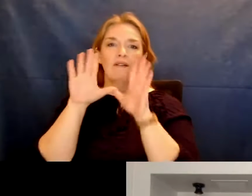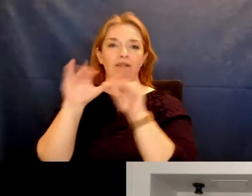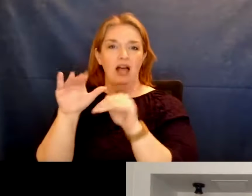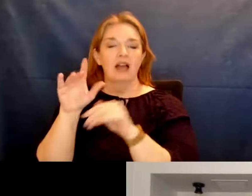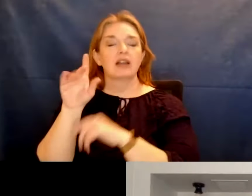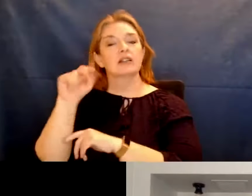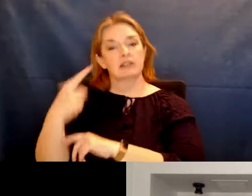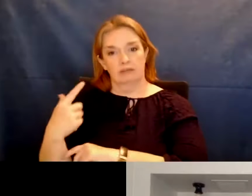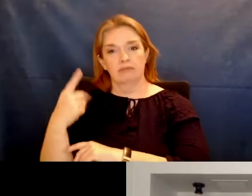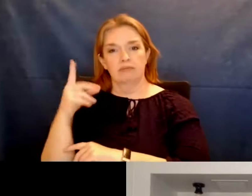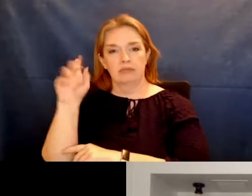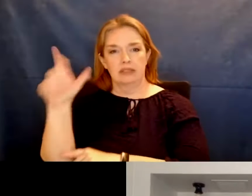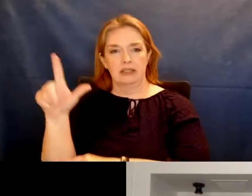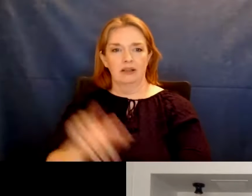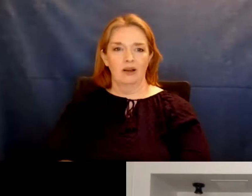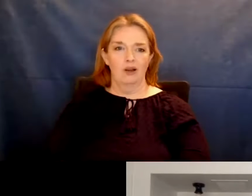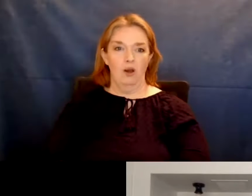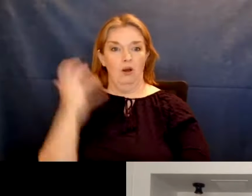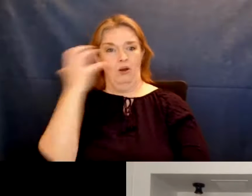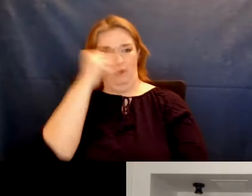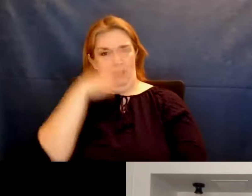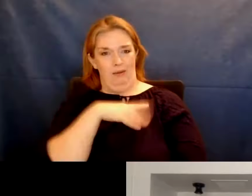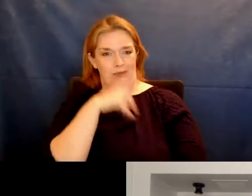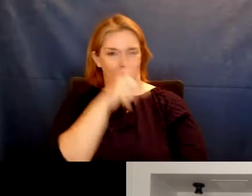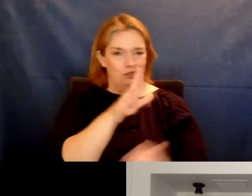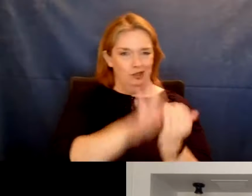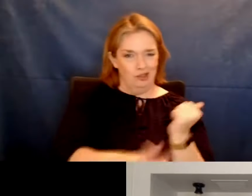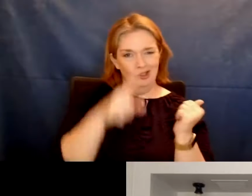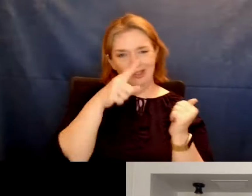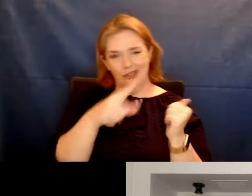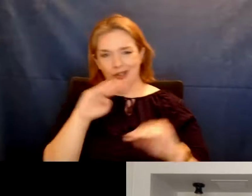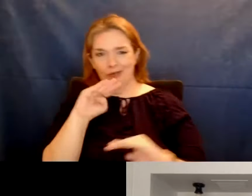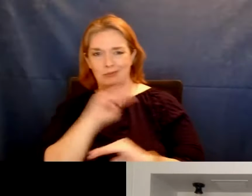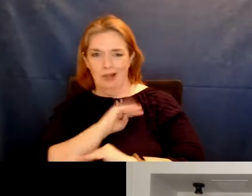Wild man shucks he shit contentment the same land cut by steels.